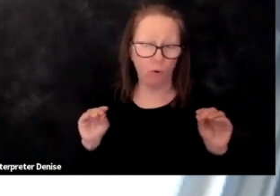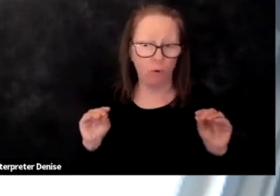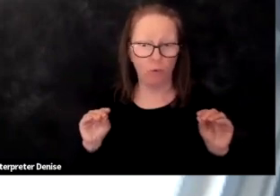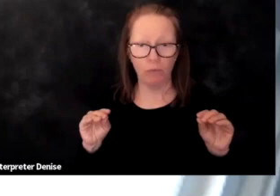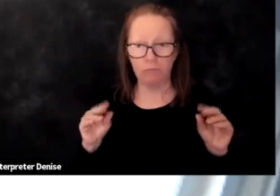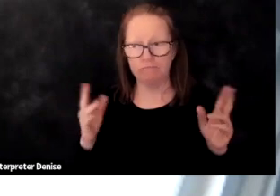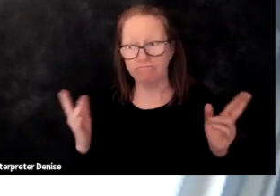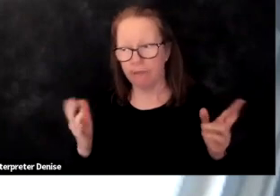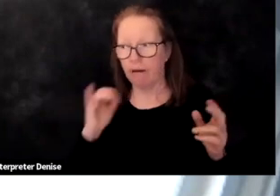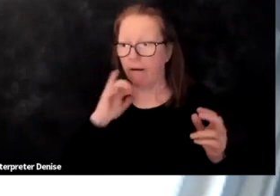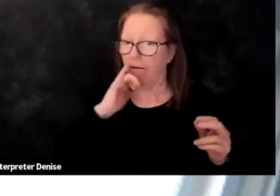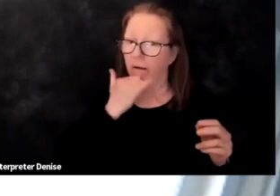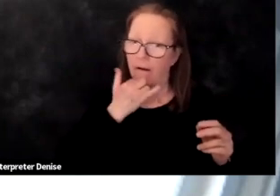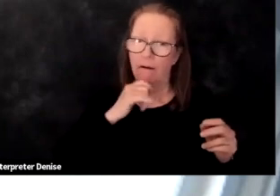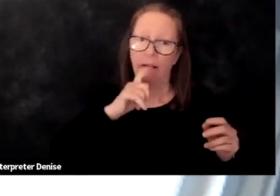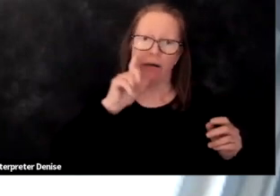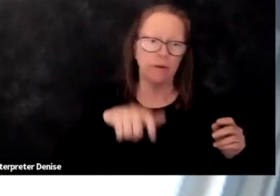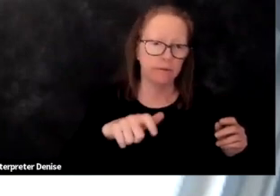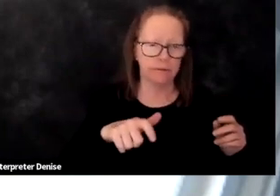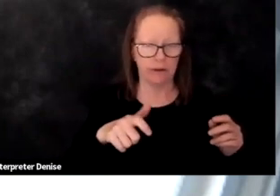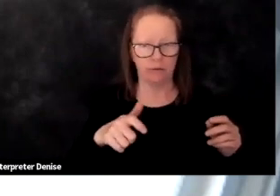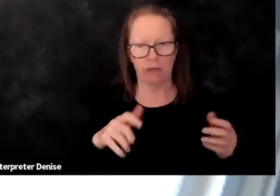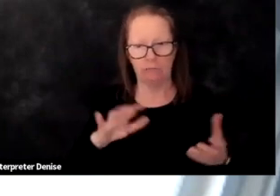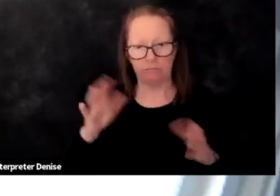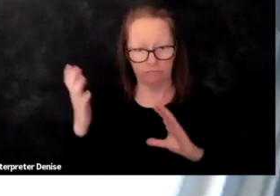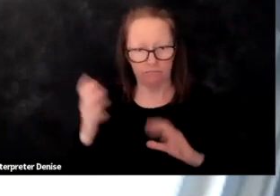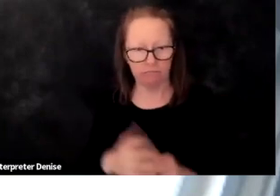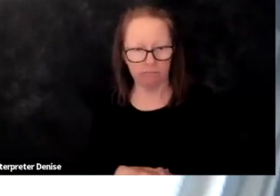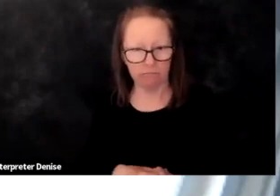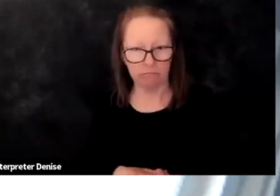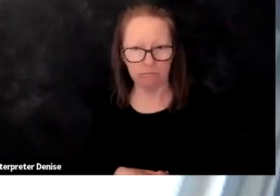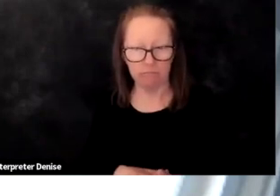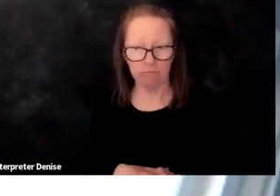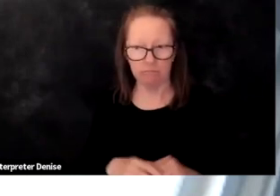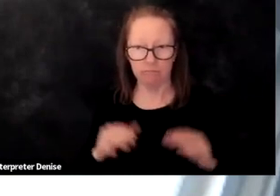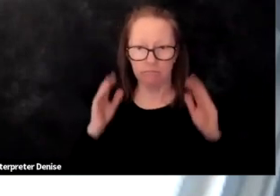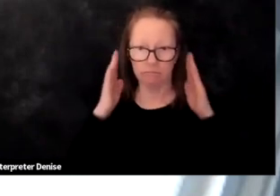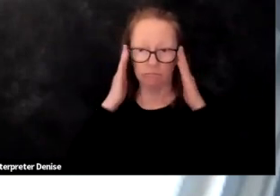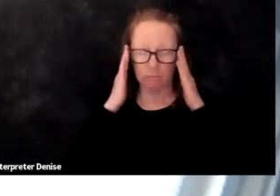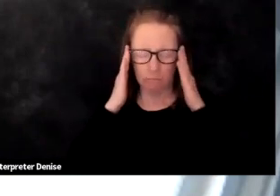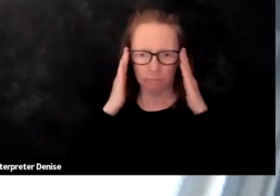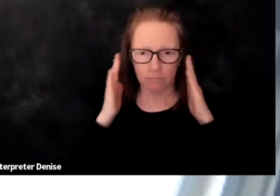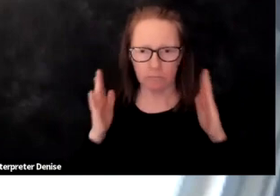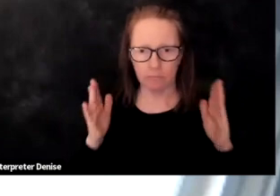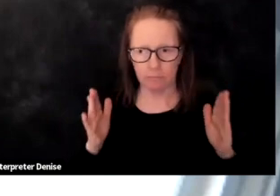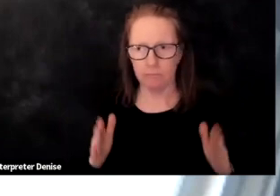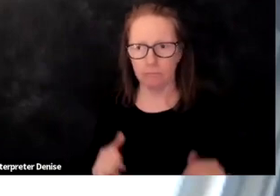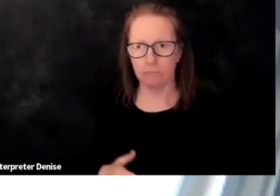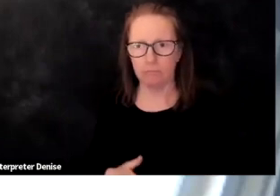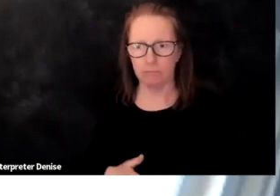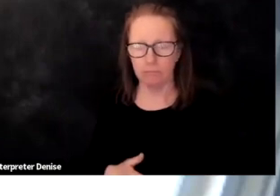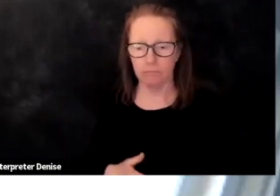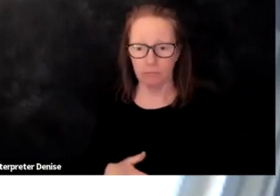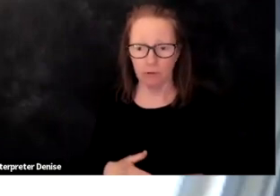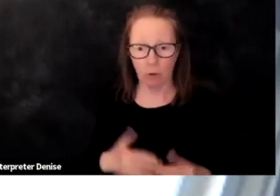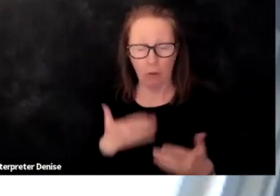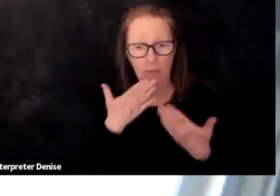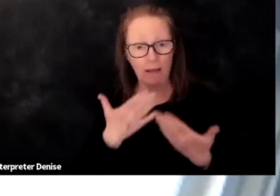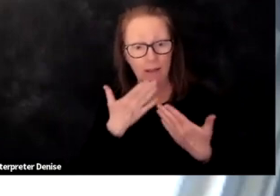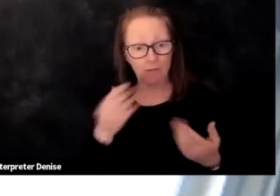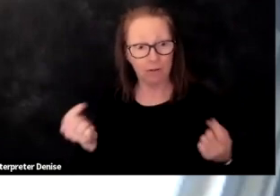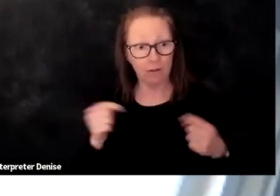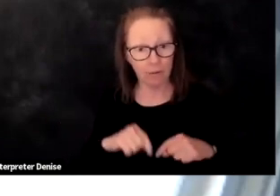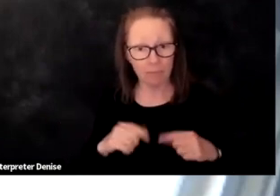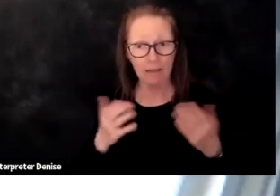was the purpose of the question. And thank you guys for the presentation. Thank you folks for being here. And we're looking forward as part of the CAST,